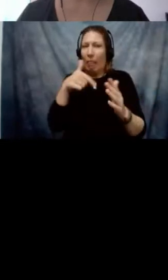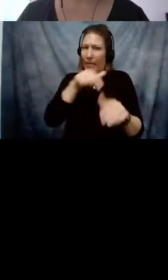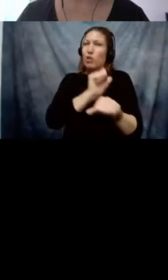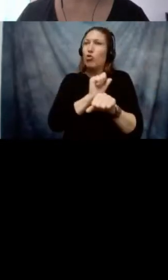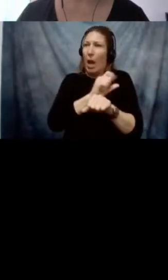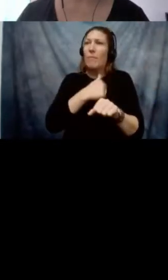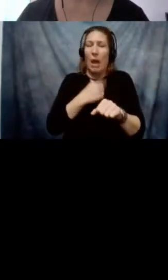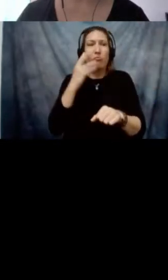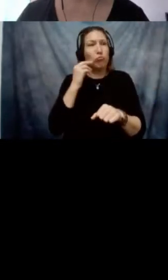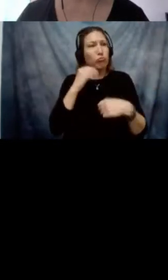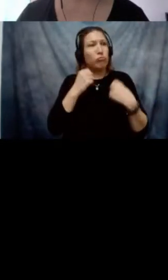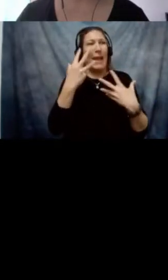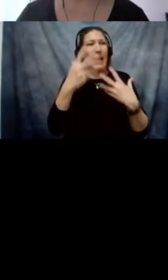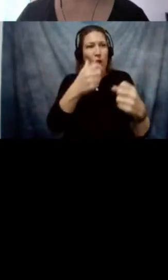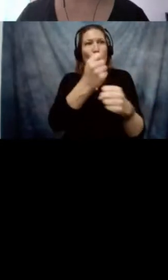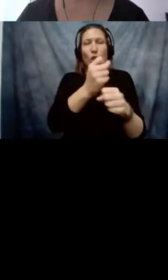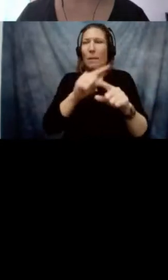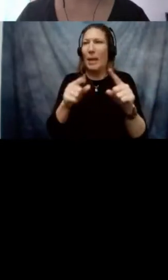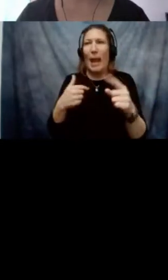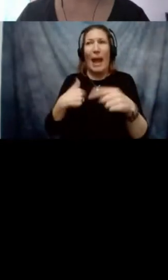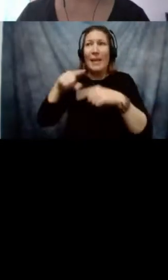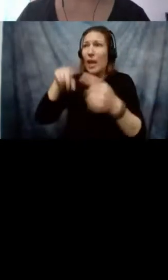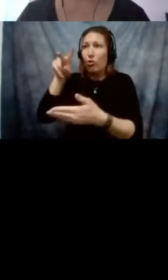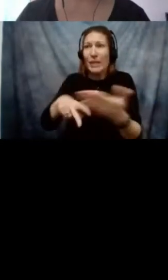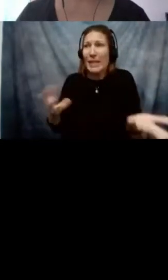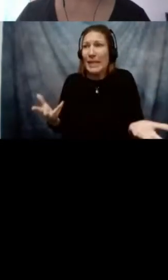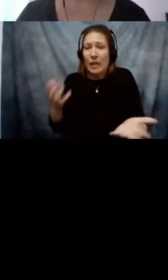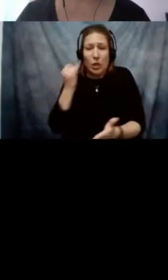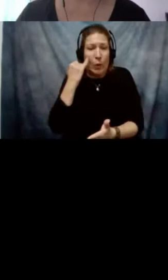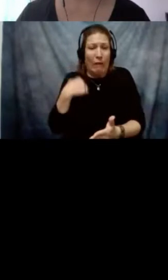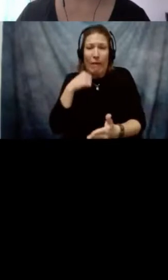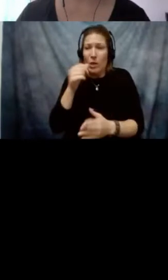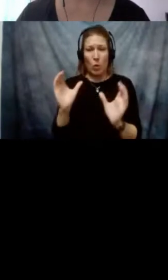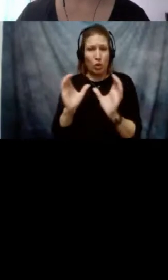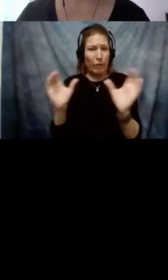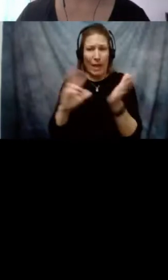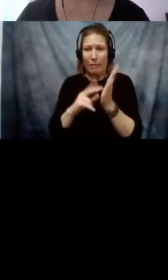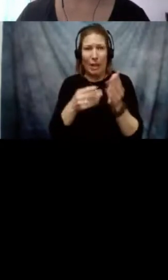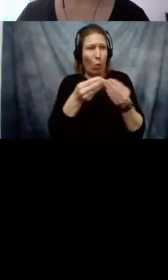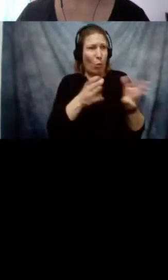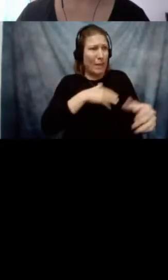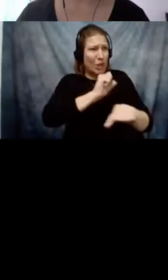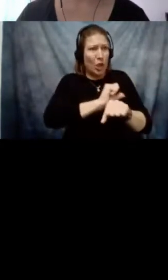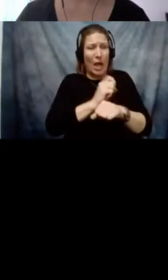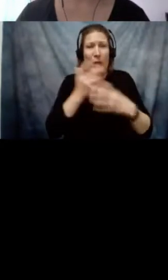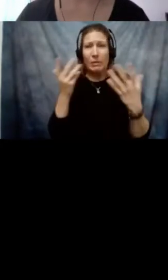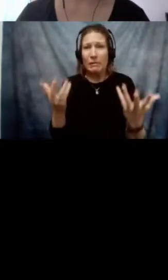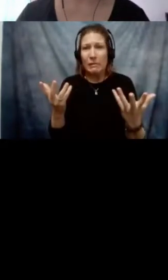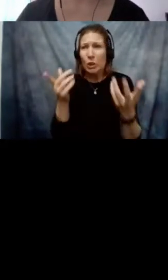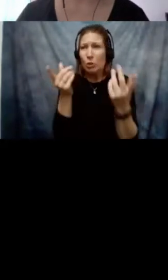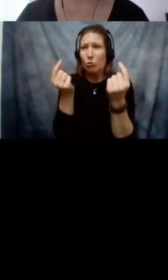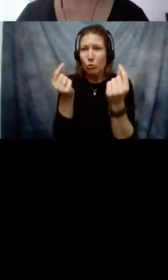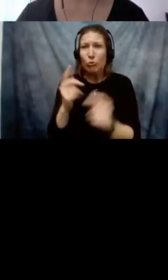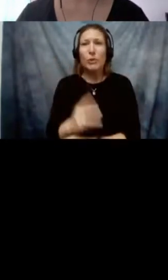number of years, but I can't read. And if I don't get the certification, I'm going to lose my job. What do I do?"